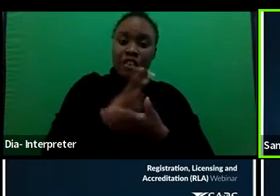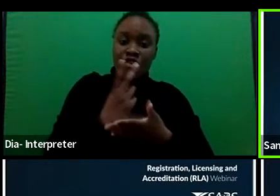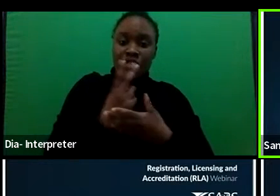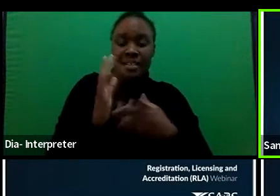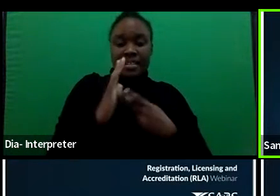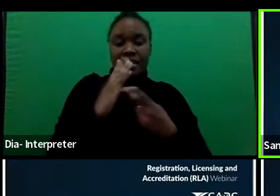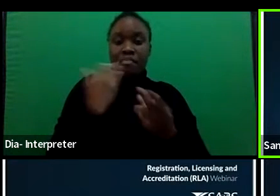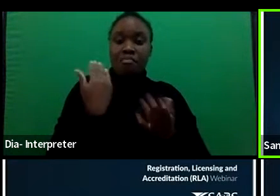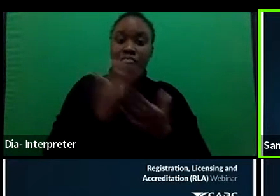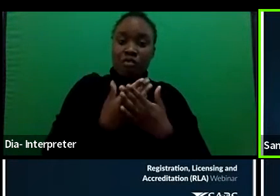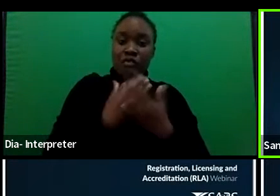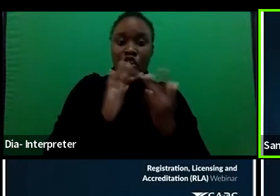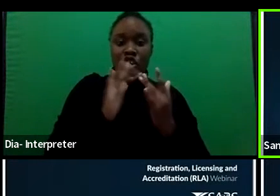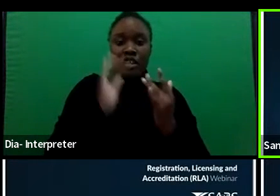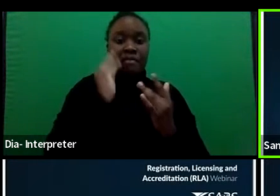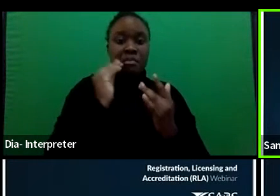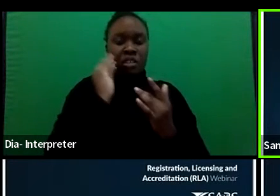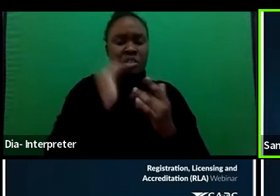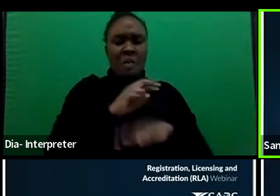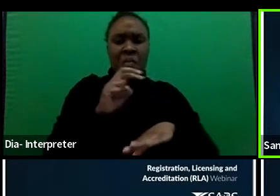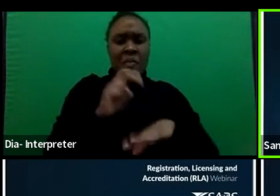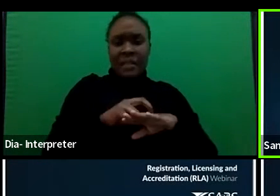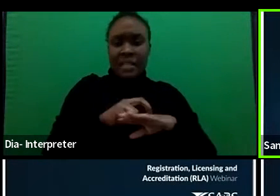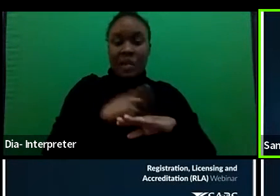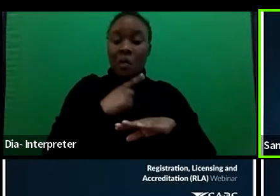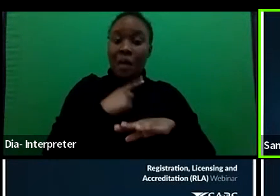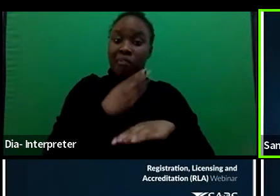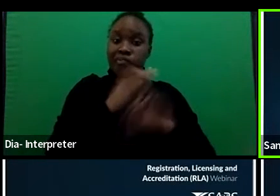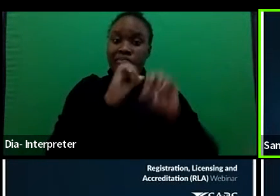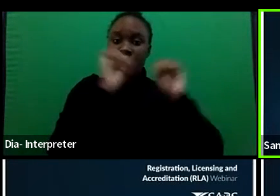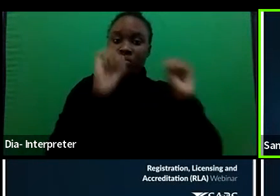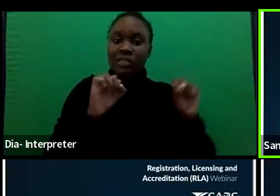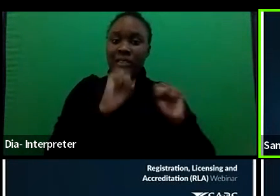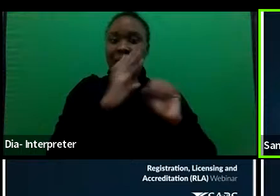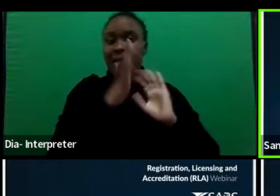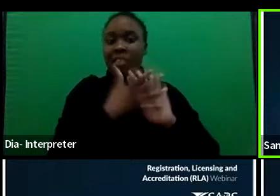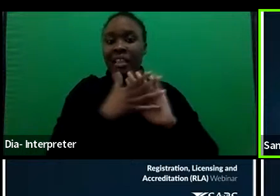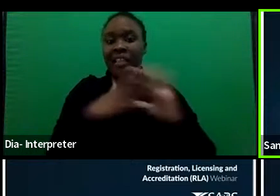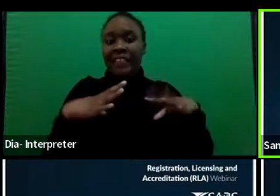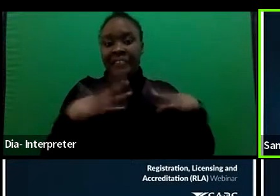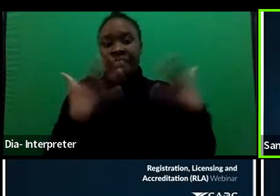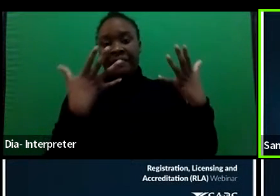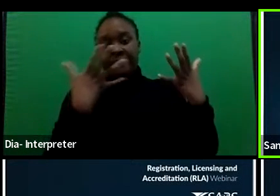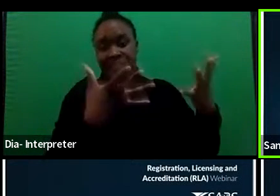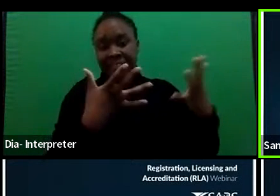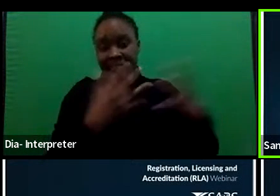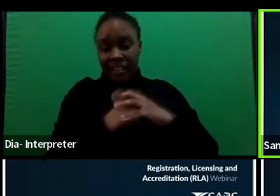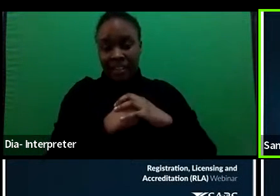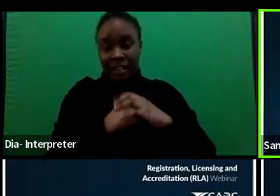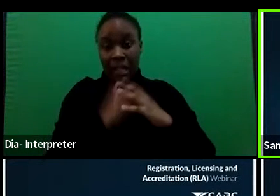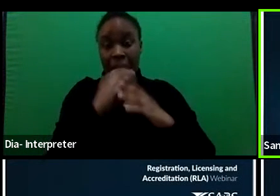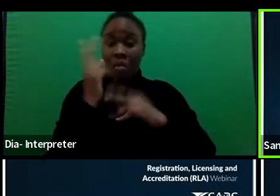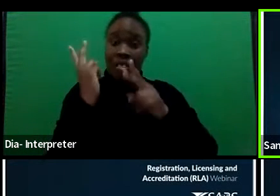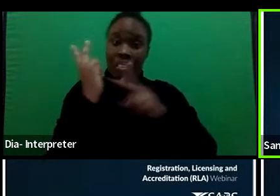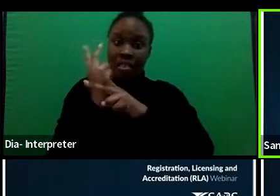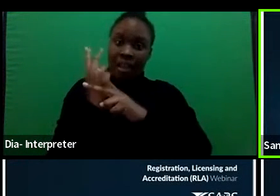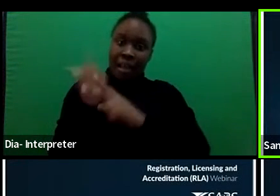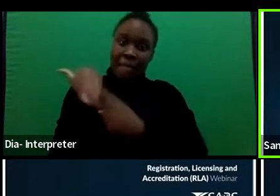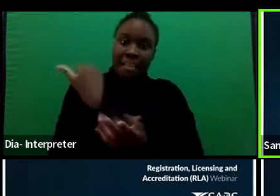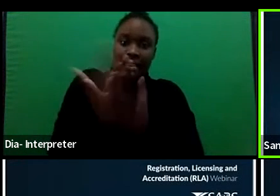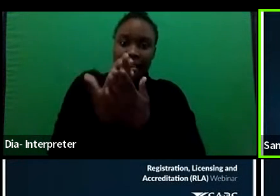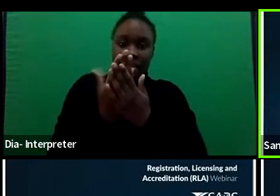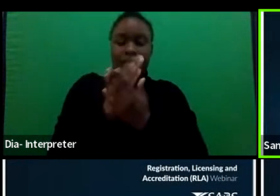contact details will not be required because the system already has that. So for you, when you go again and apply